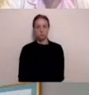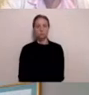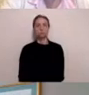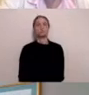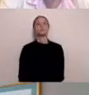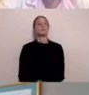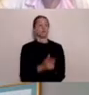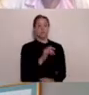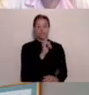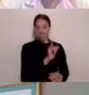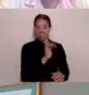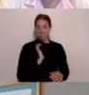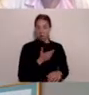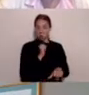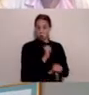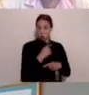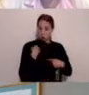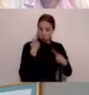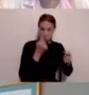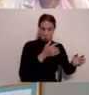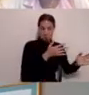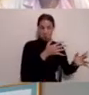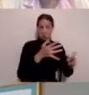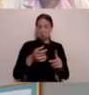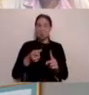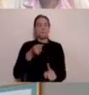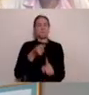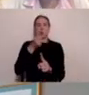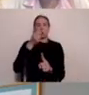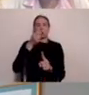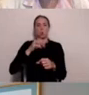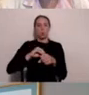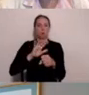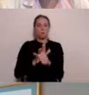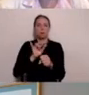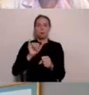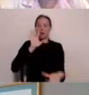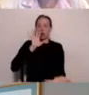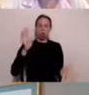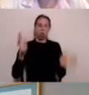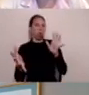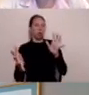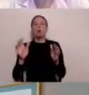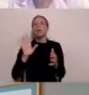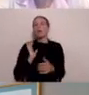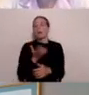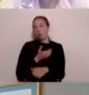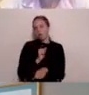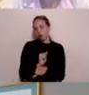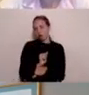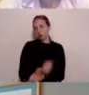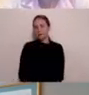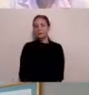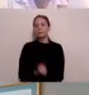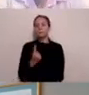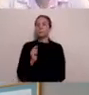happened. COVID-19 completely altered some of the work that we do. As a small community, being able